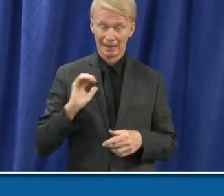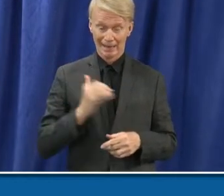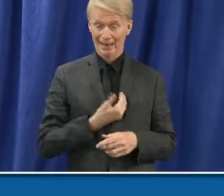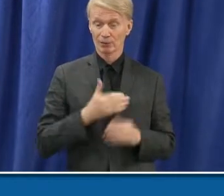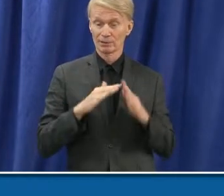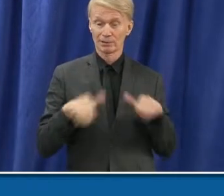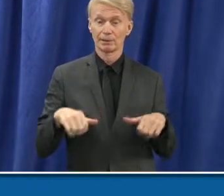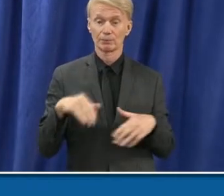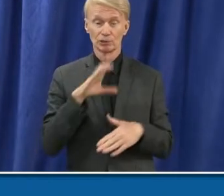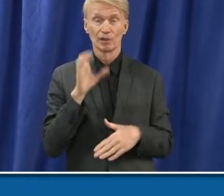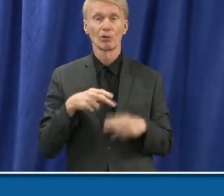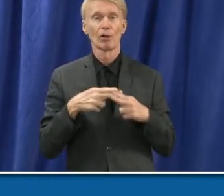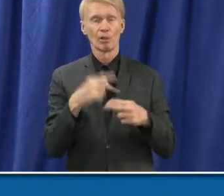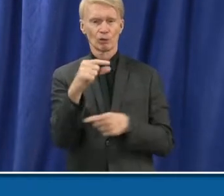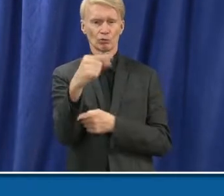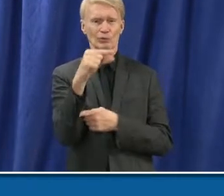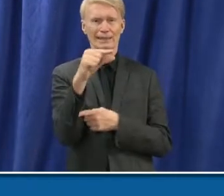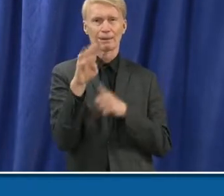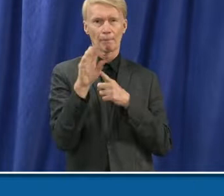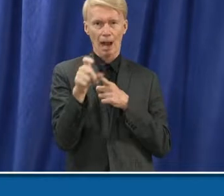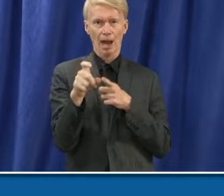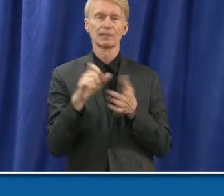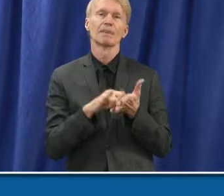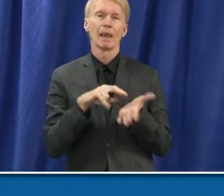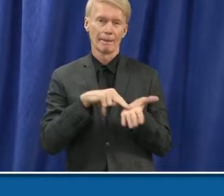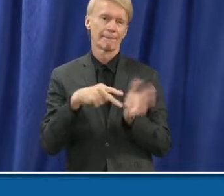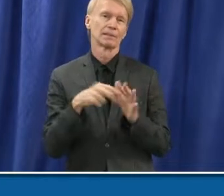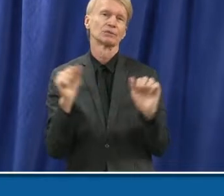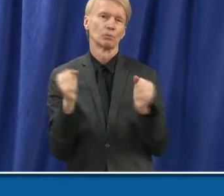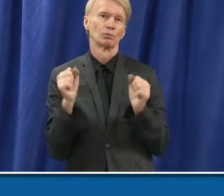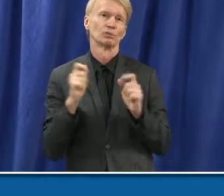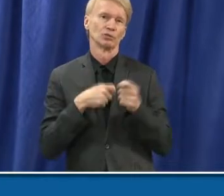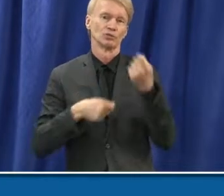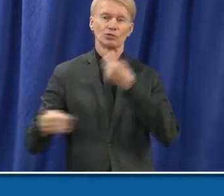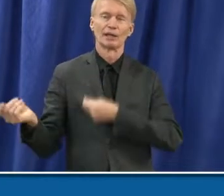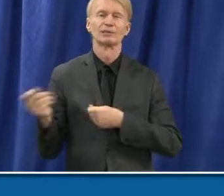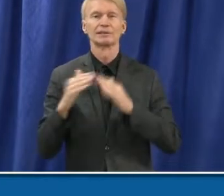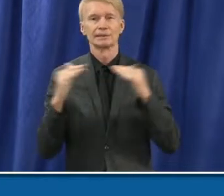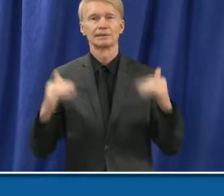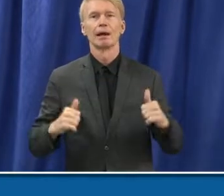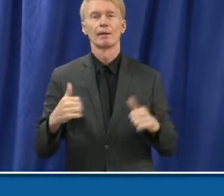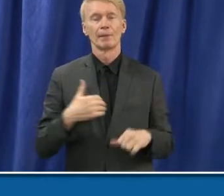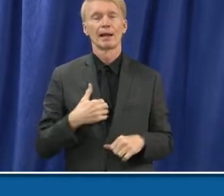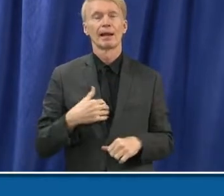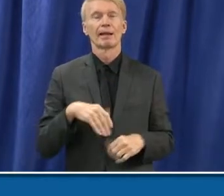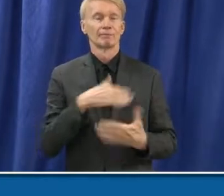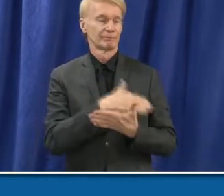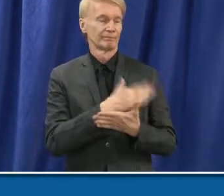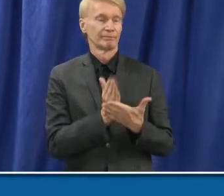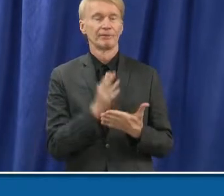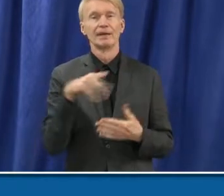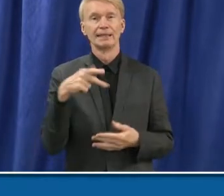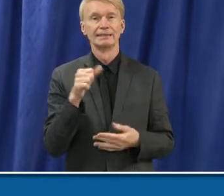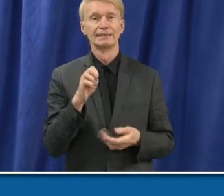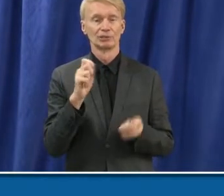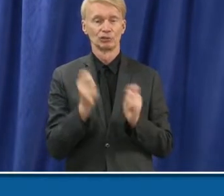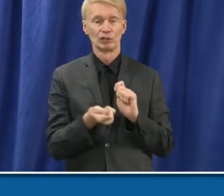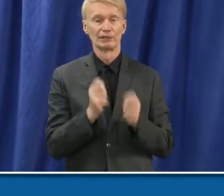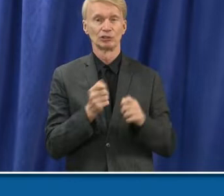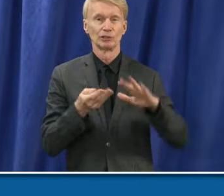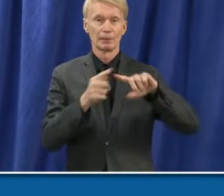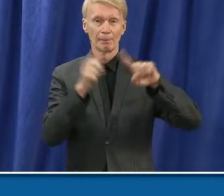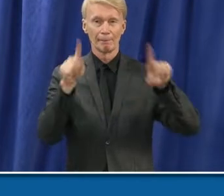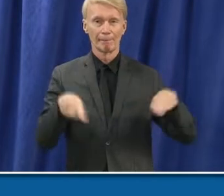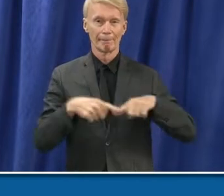city called Greenbox, which is a thermal exchange system. So we have phase change panels contained within our